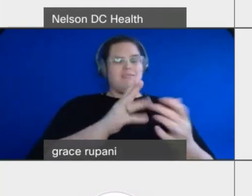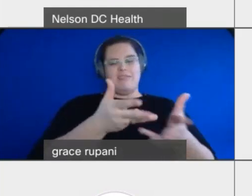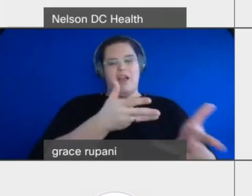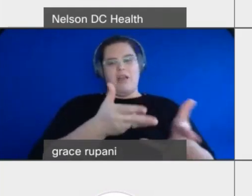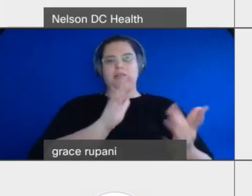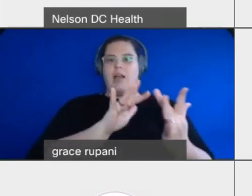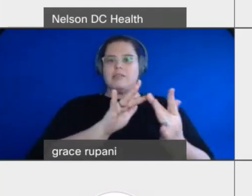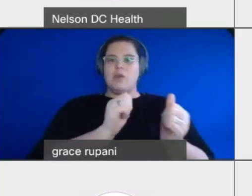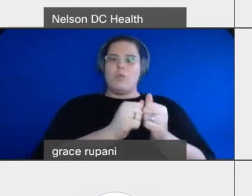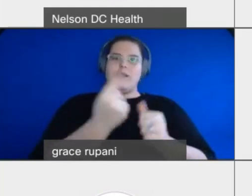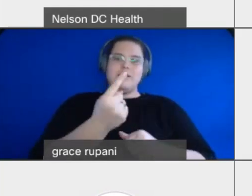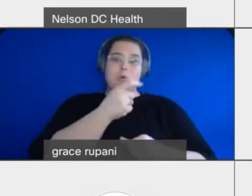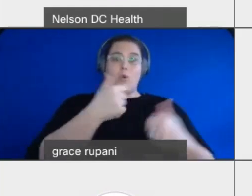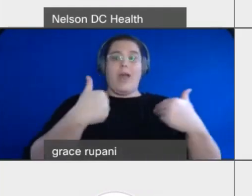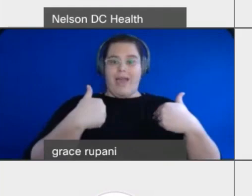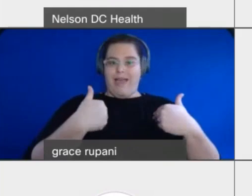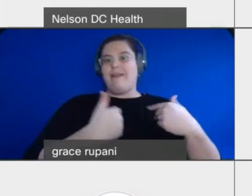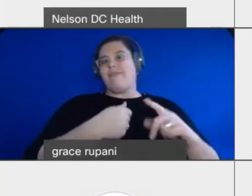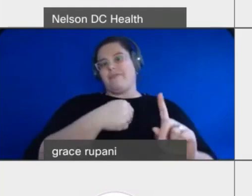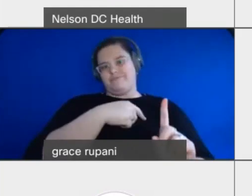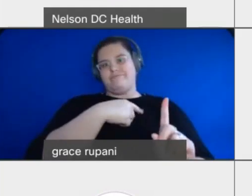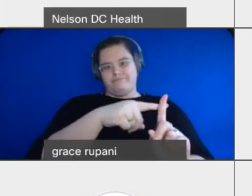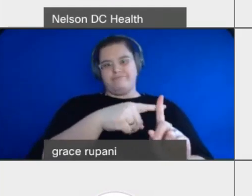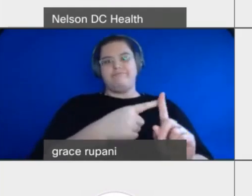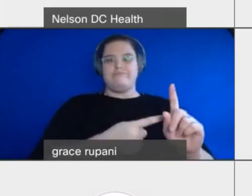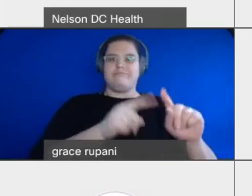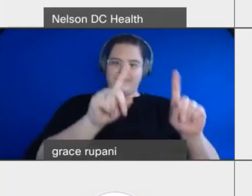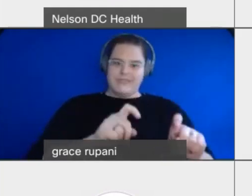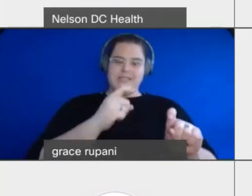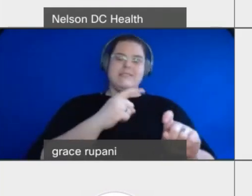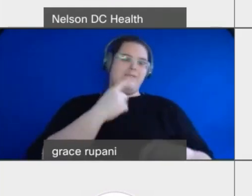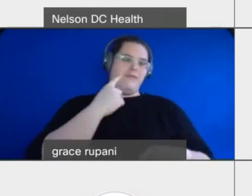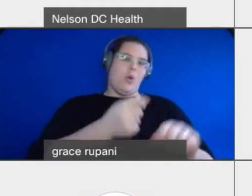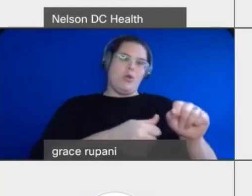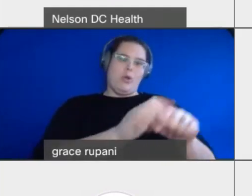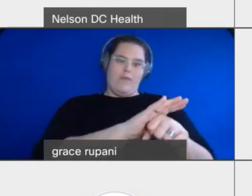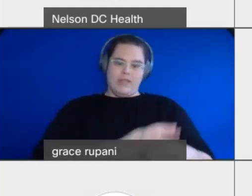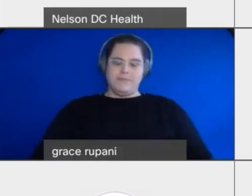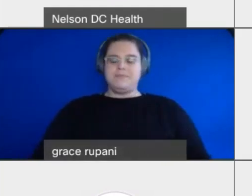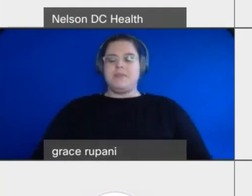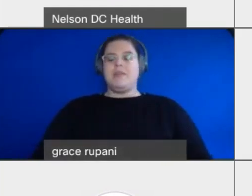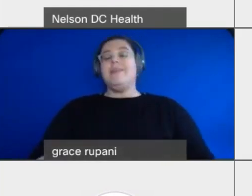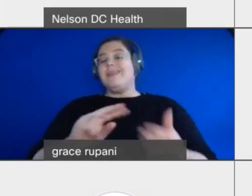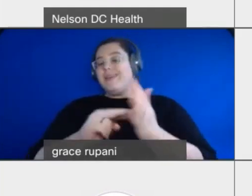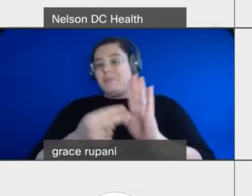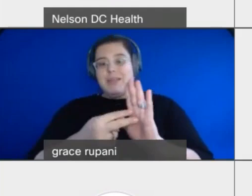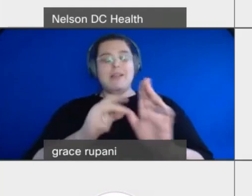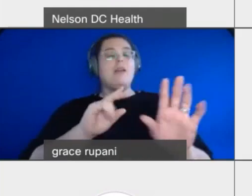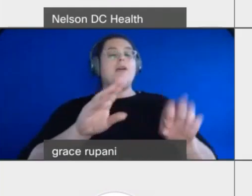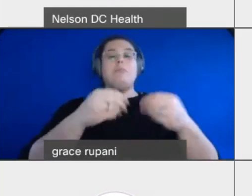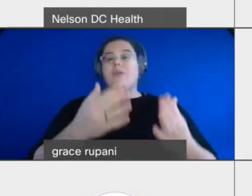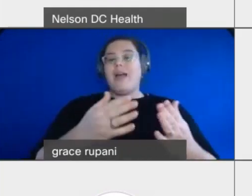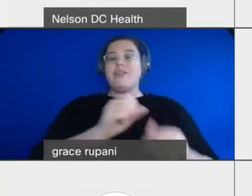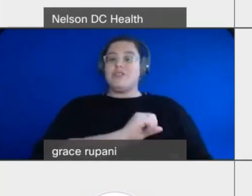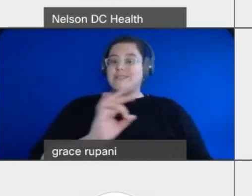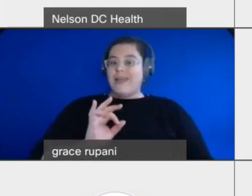sort of all provider staff who work directly with people or work in a location where they could